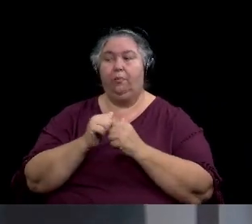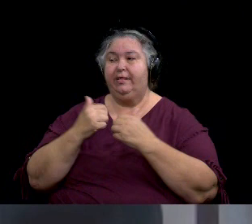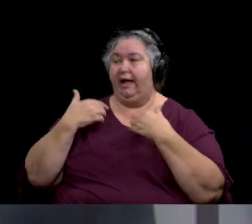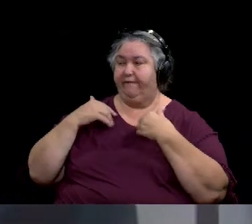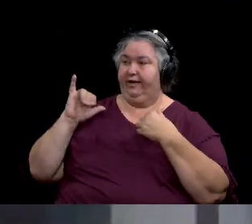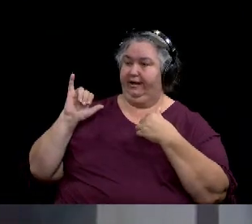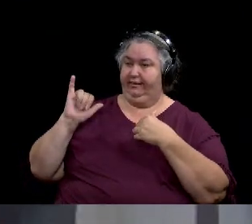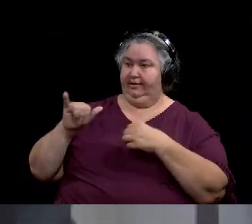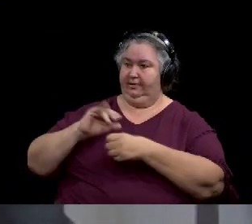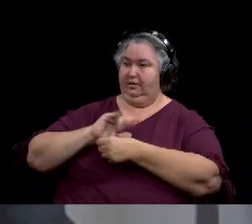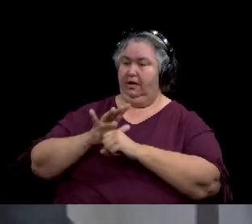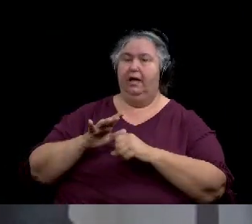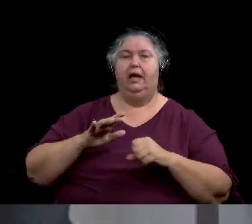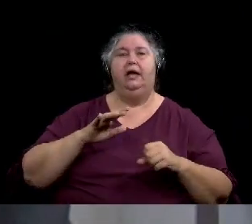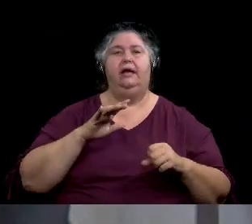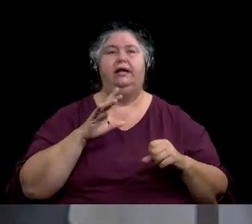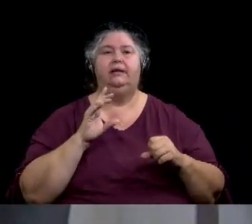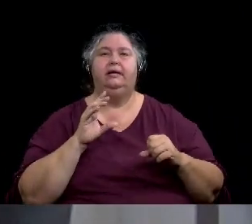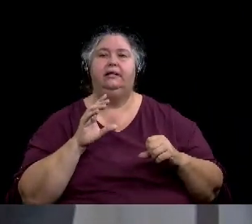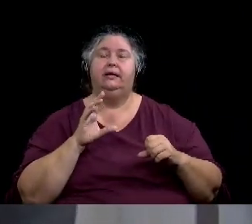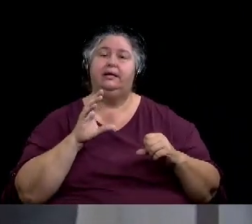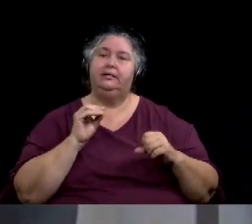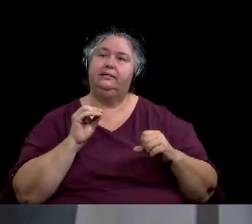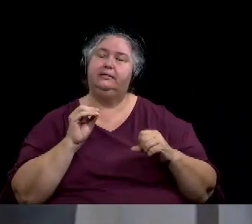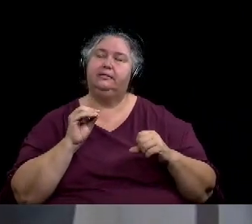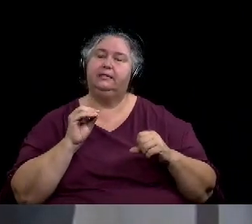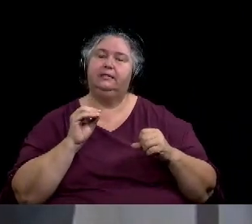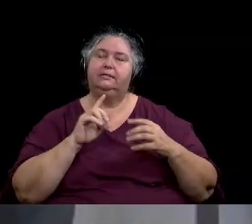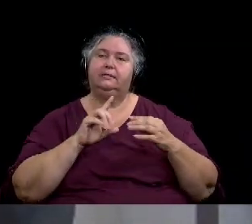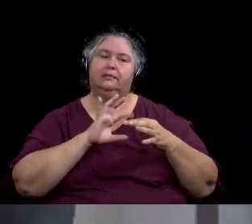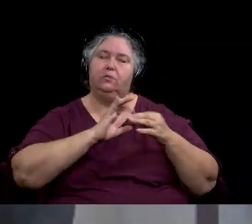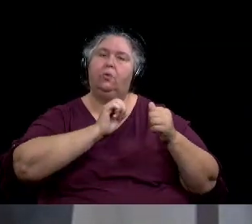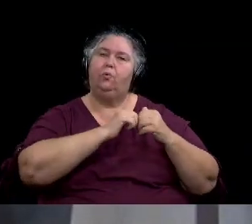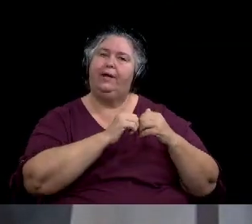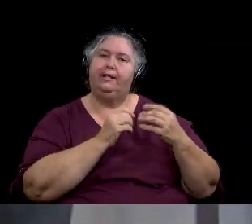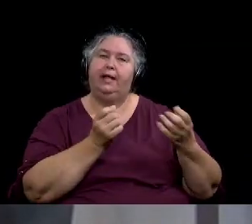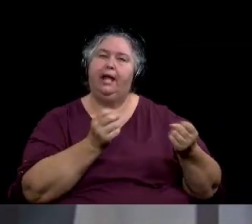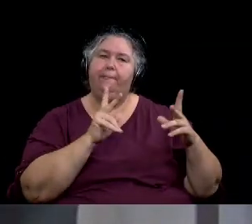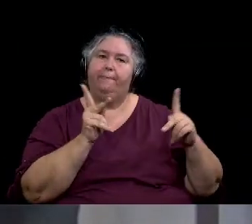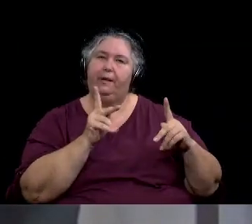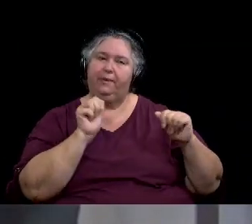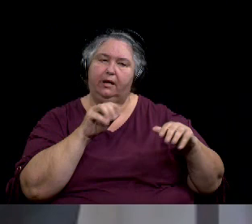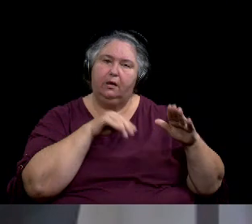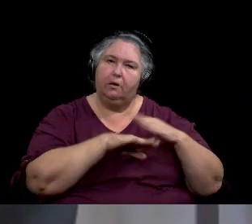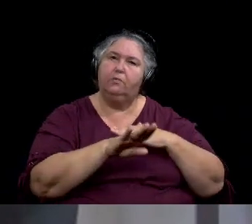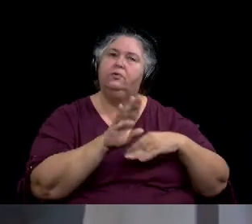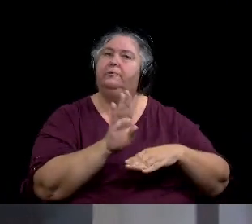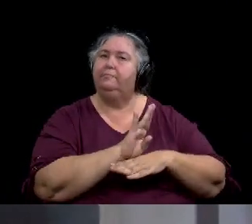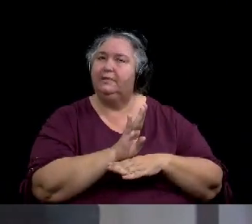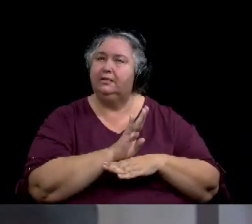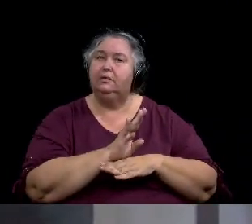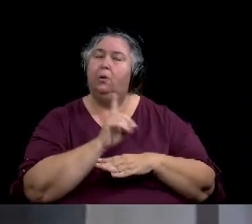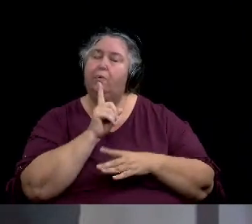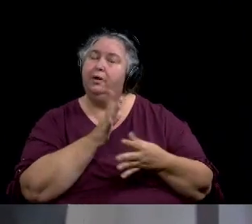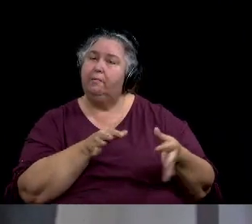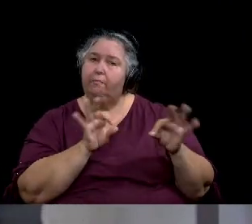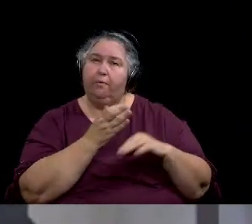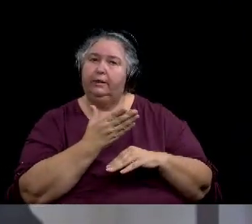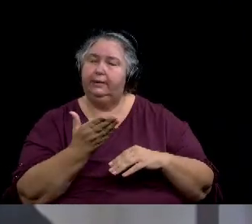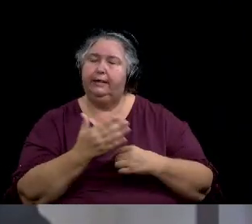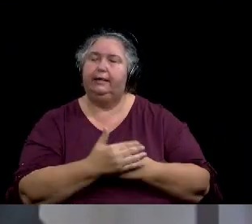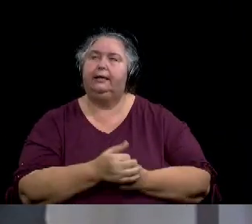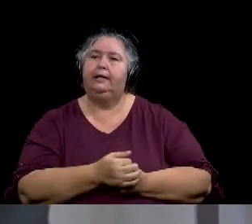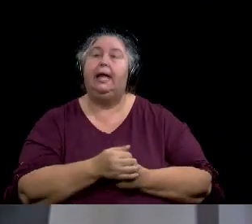have relative to what our numbers look like. And one of the key factors in there is that if